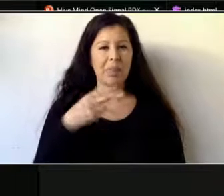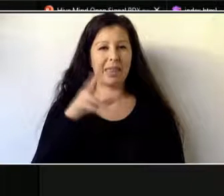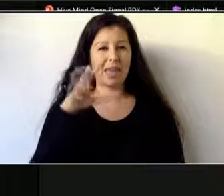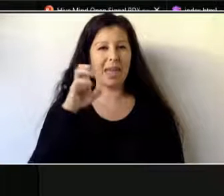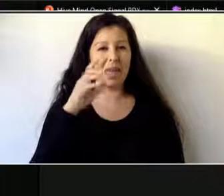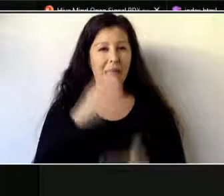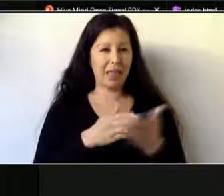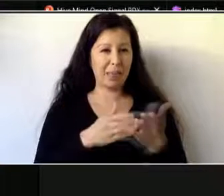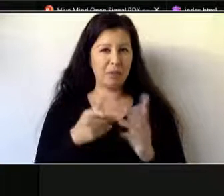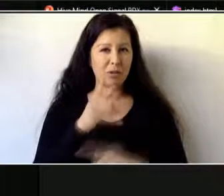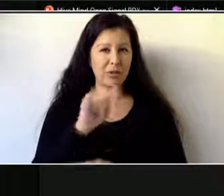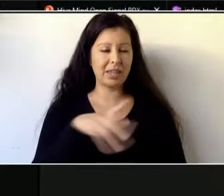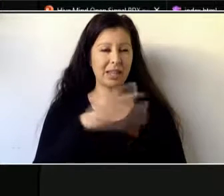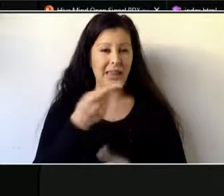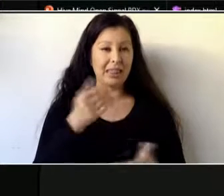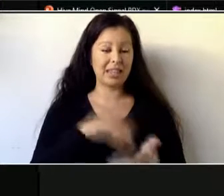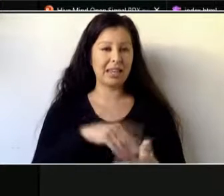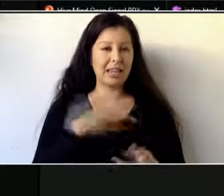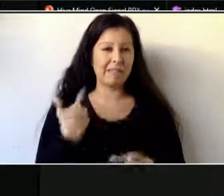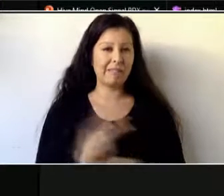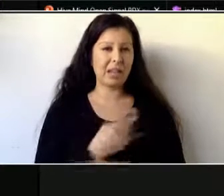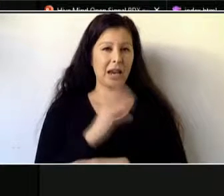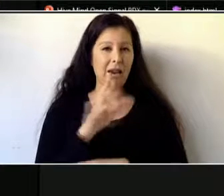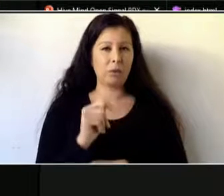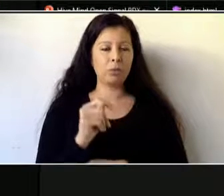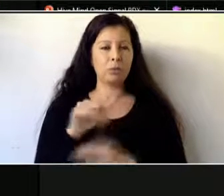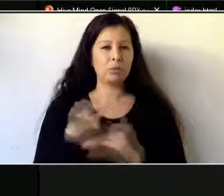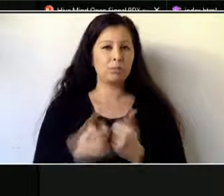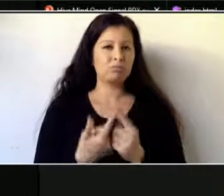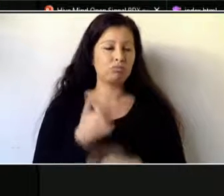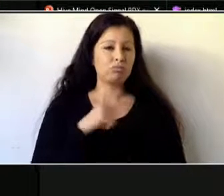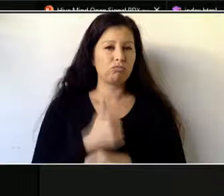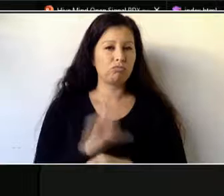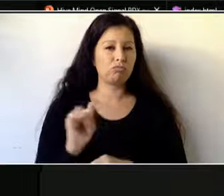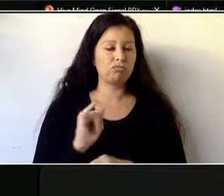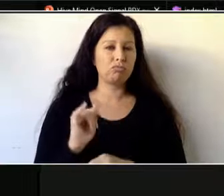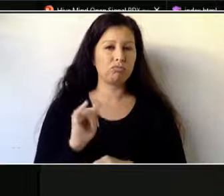And this is again, you know, figuring out